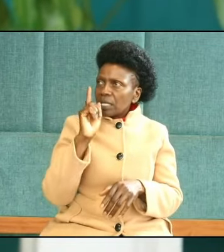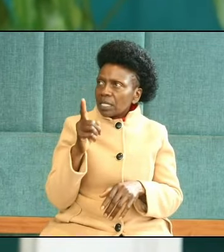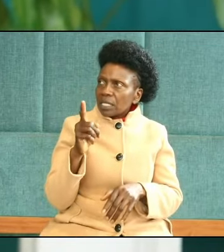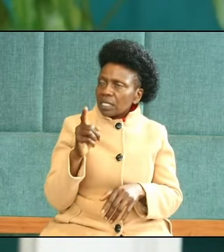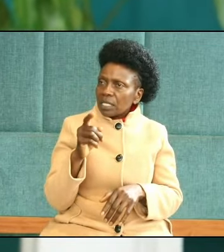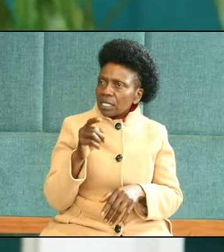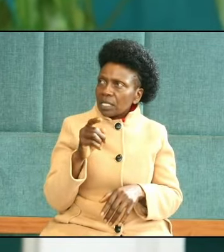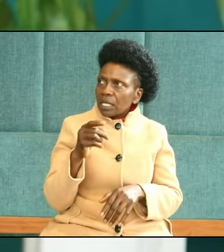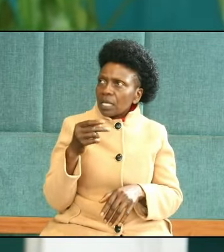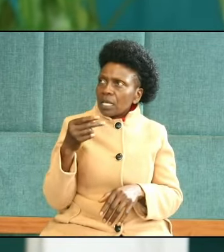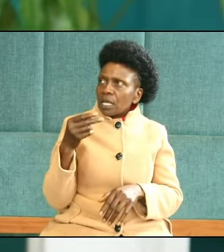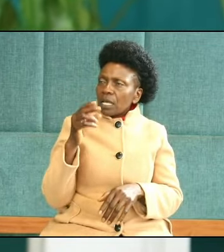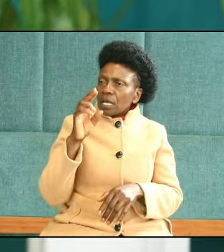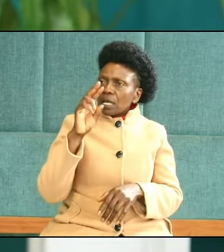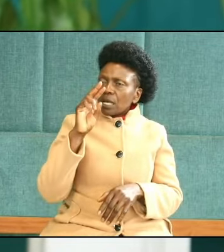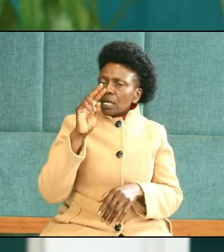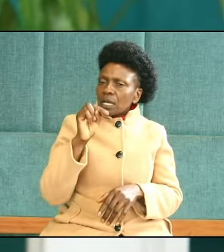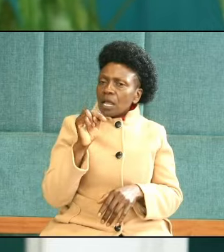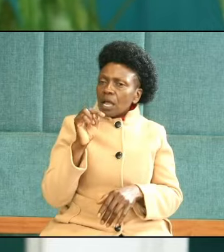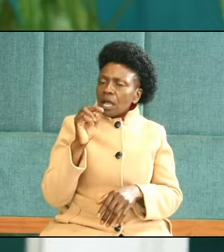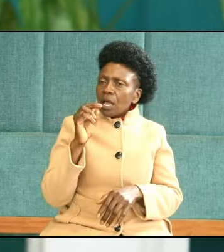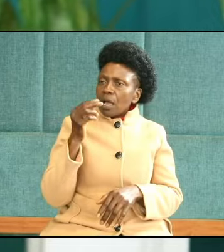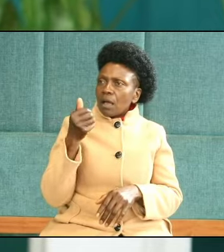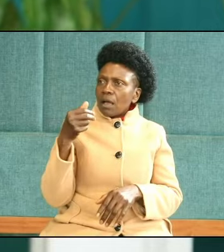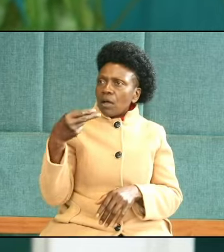Naomi?" They almost didn't